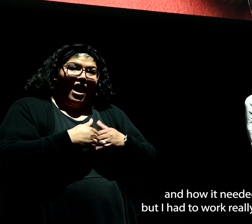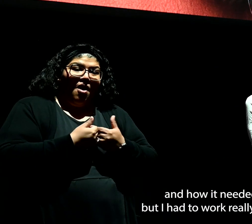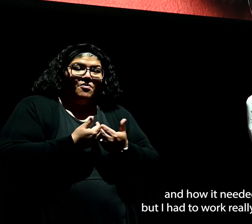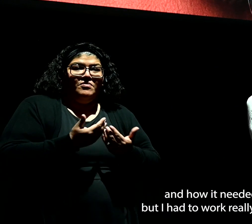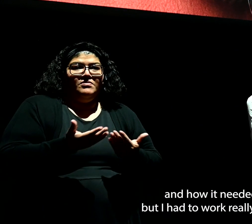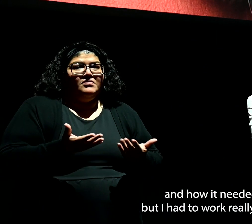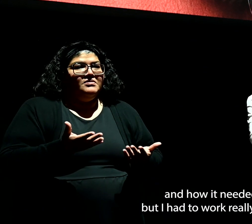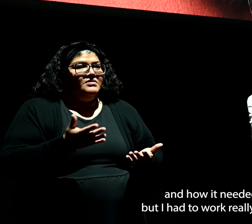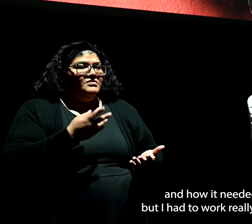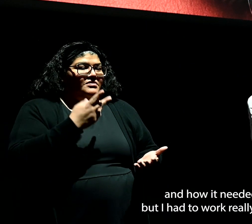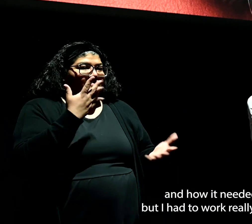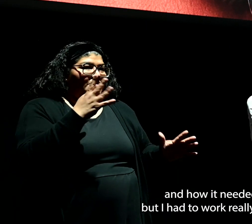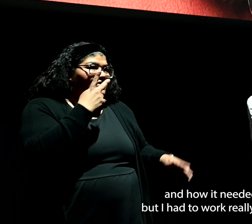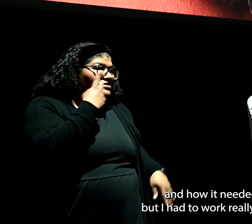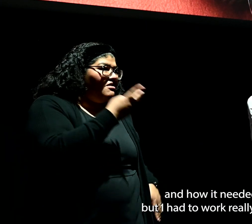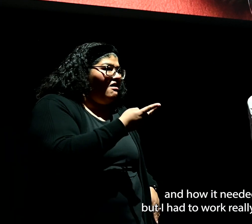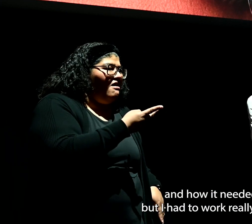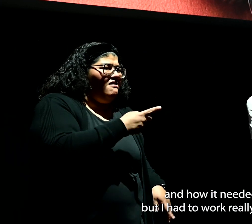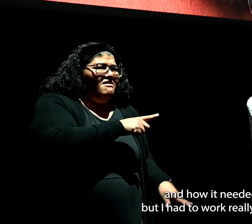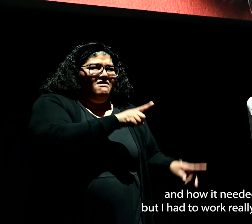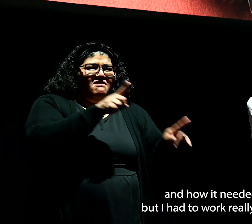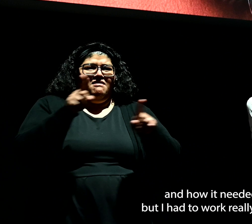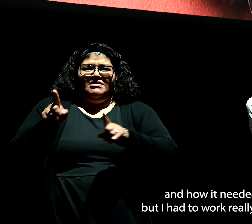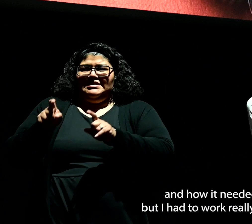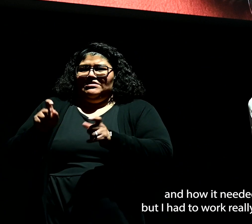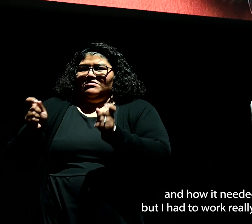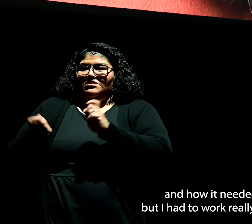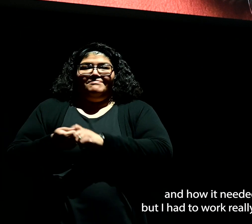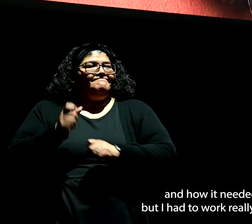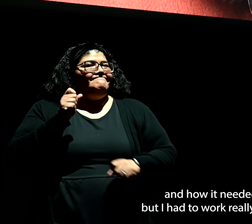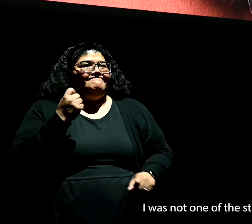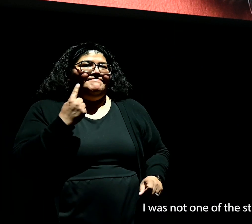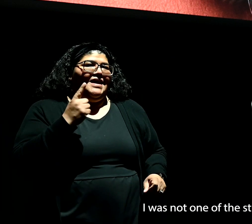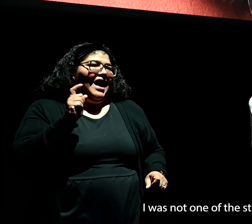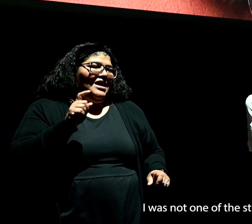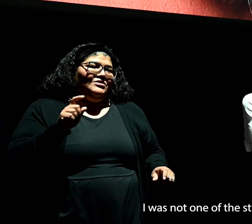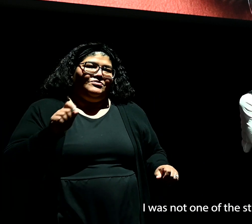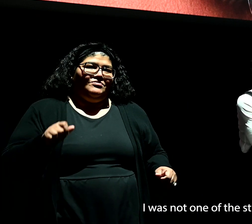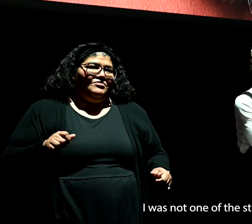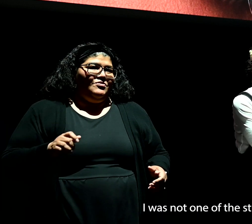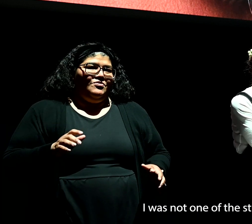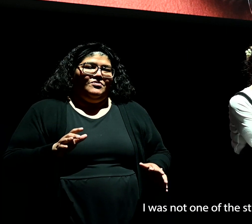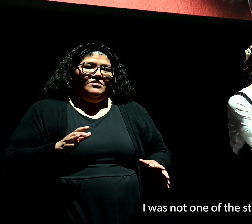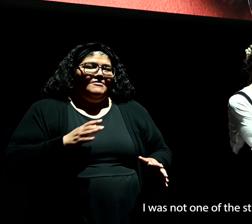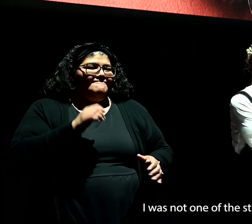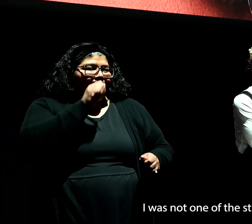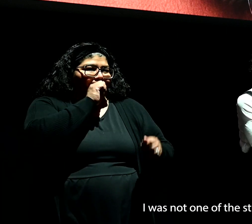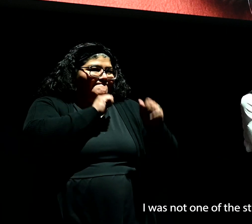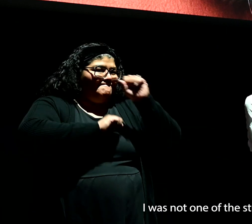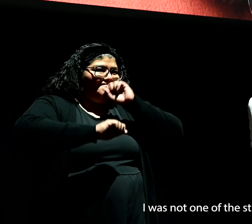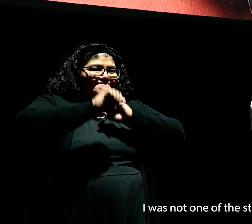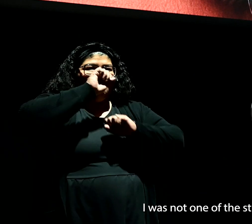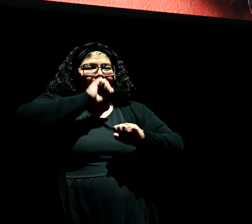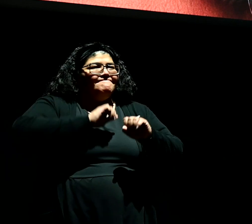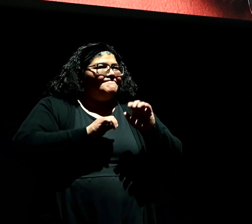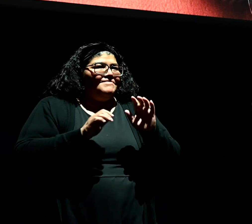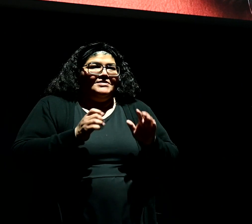how it needed to change. Like, I had to work really hard to be here. I was not one of the students who was,